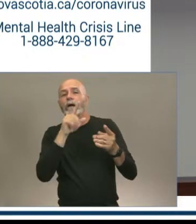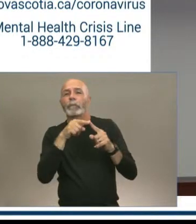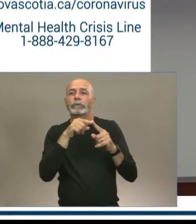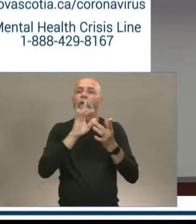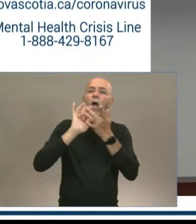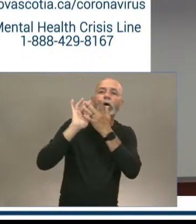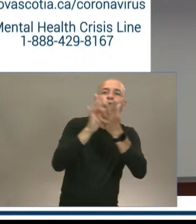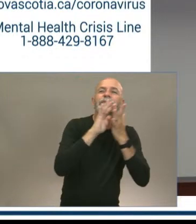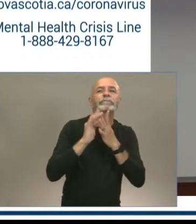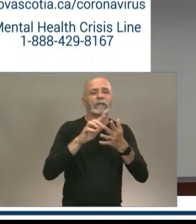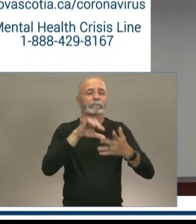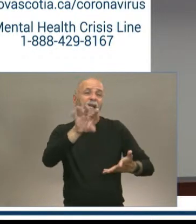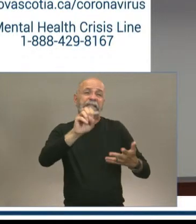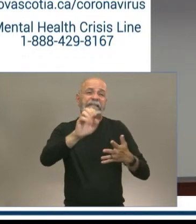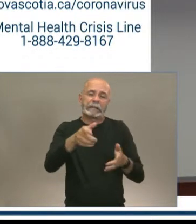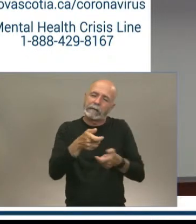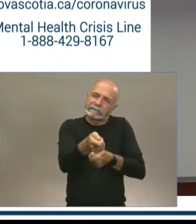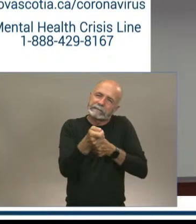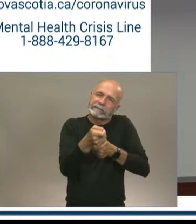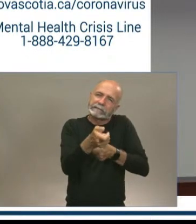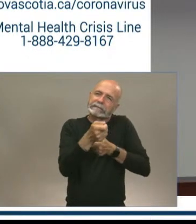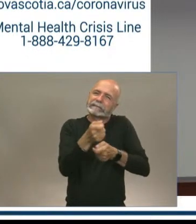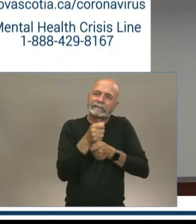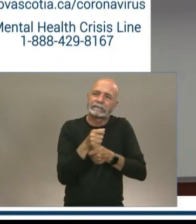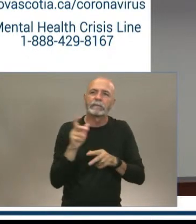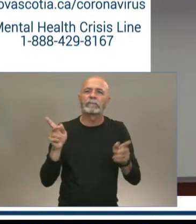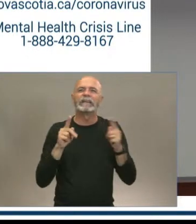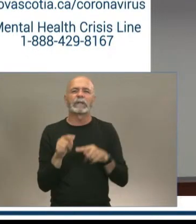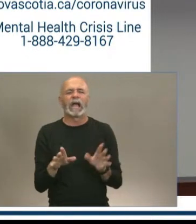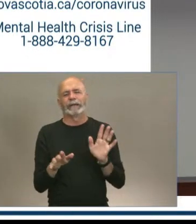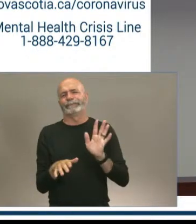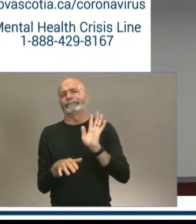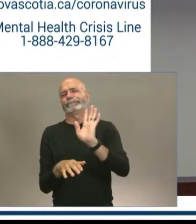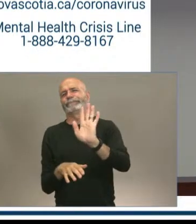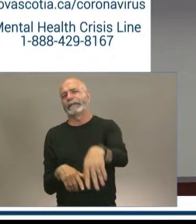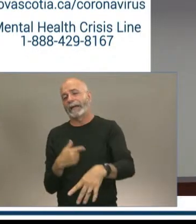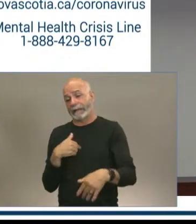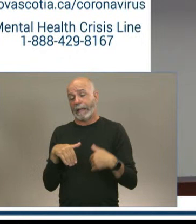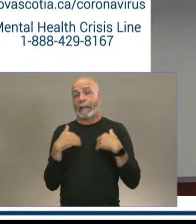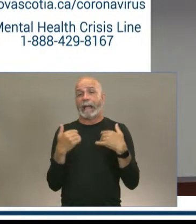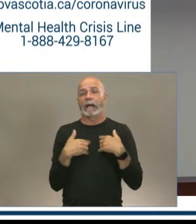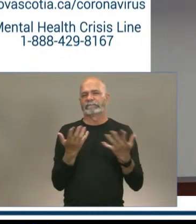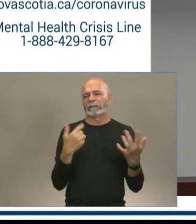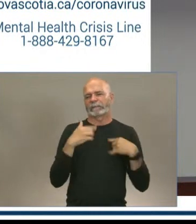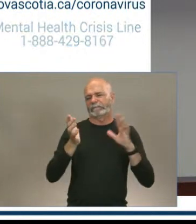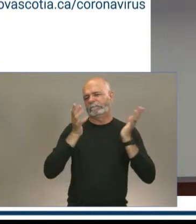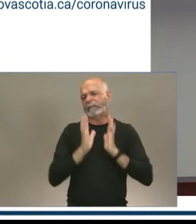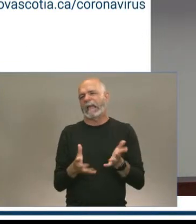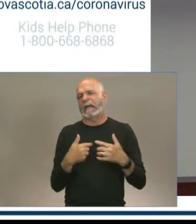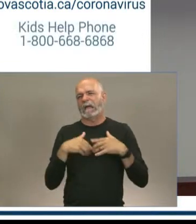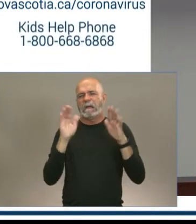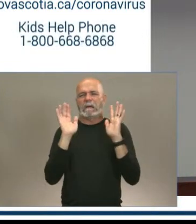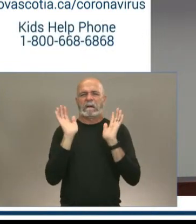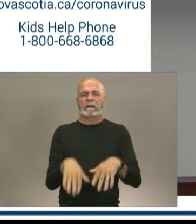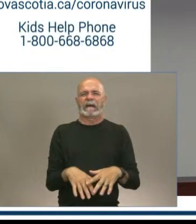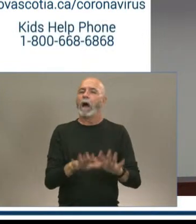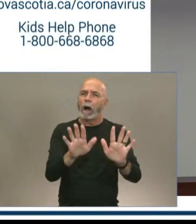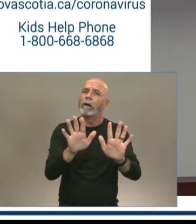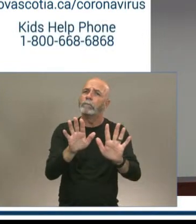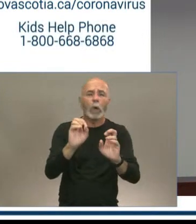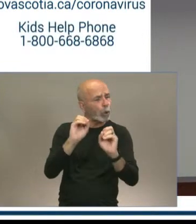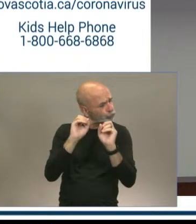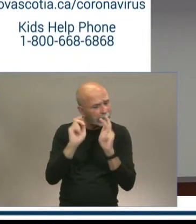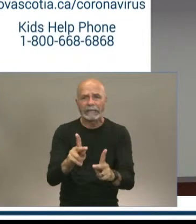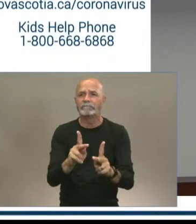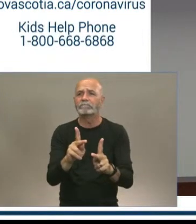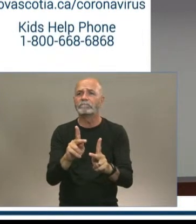many people think that they're kind of invincible. They're young, they're not going to get seriously ill. Well, even if you're not worried about yourself, we're asking